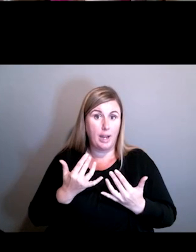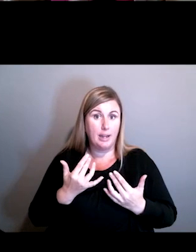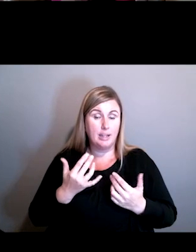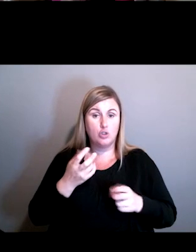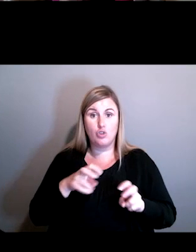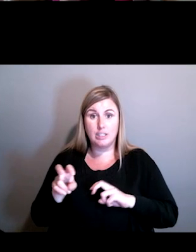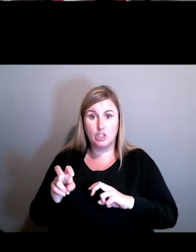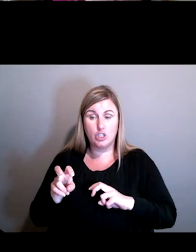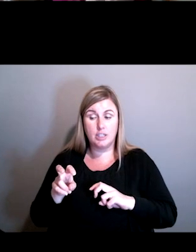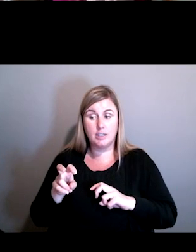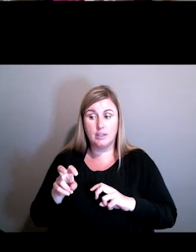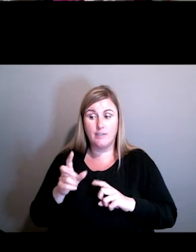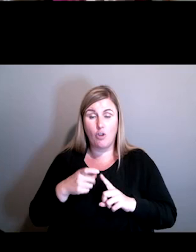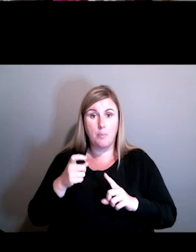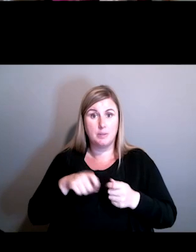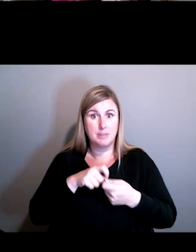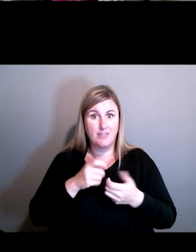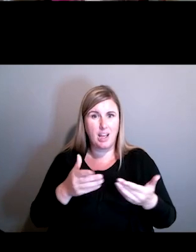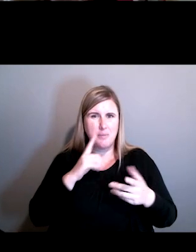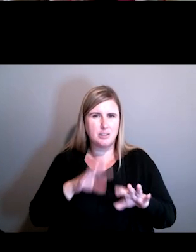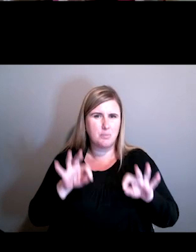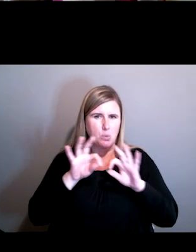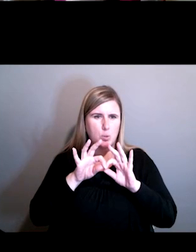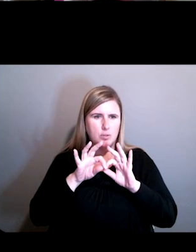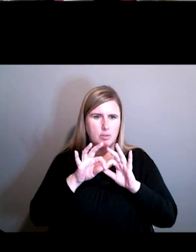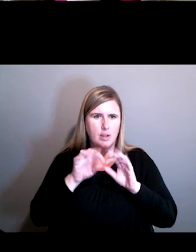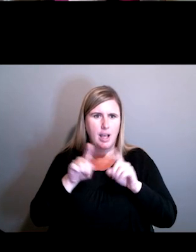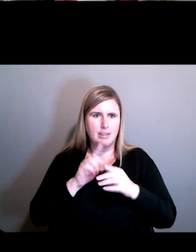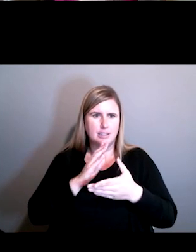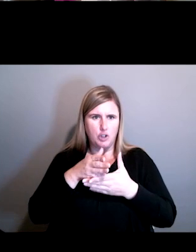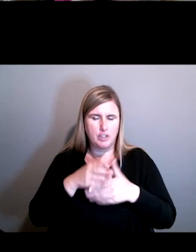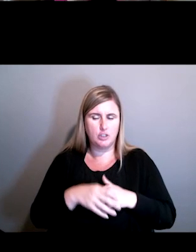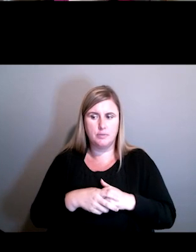is important as the intervention. So